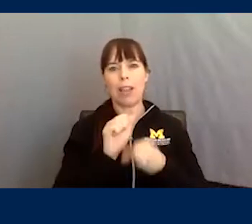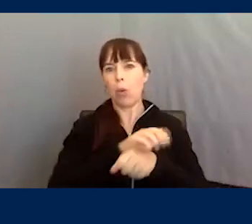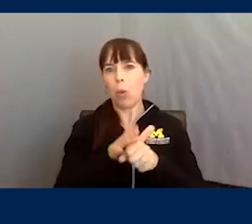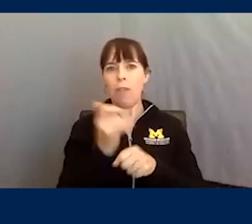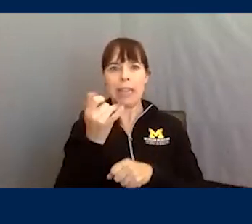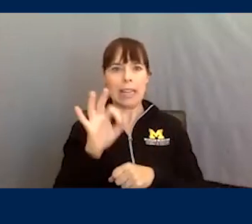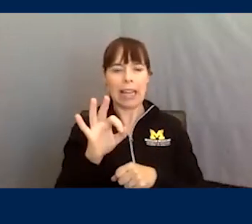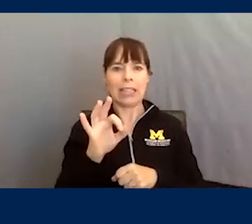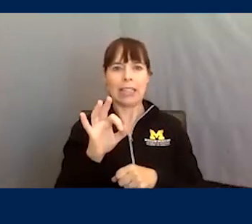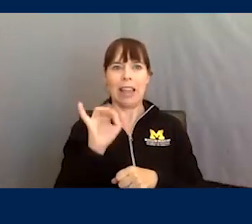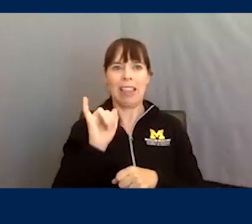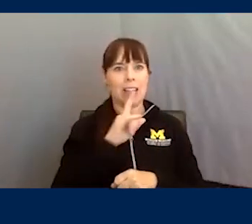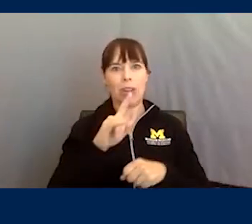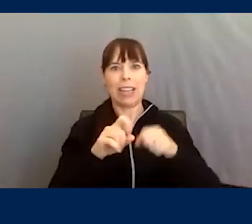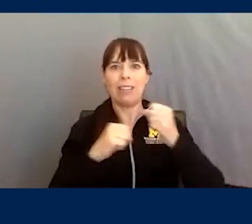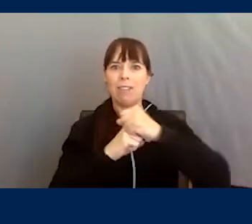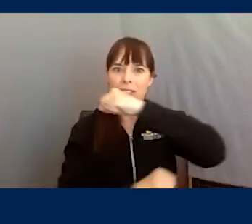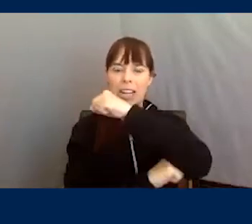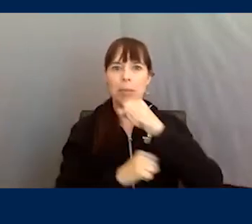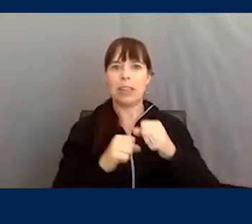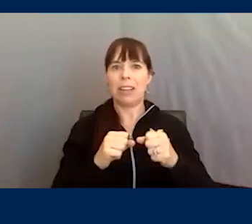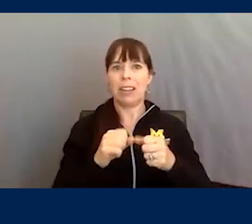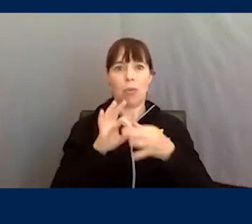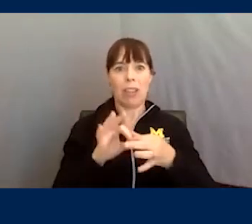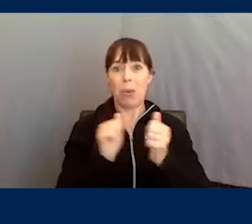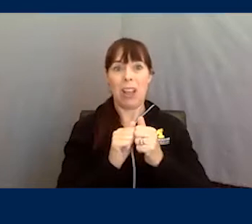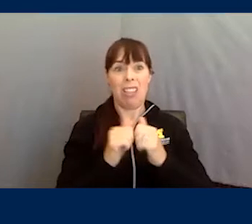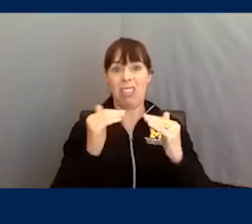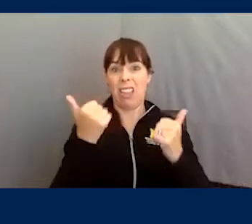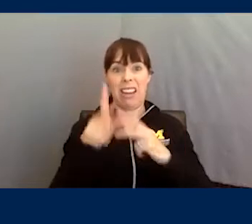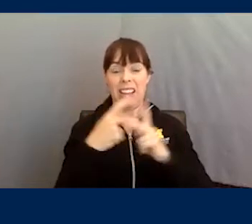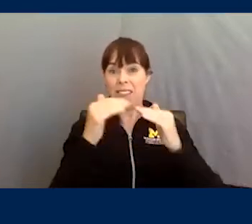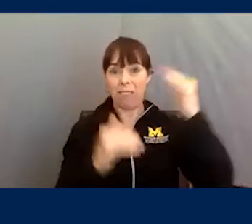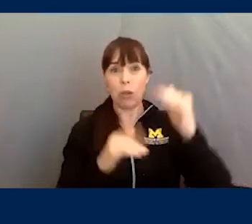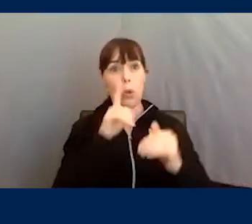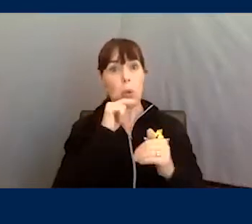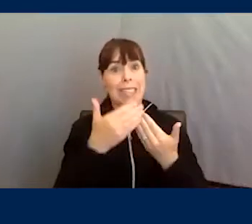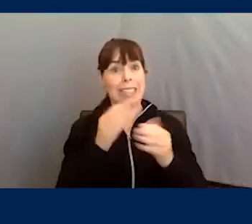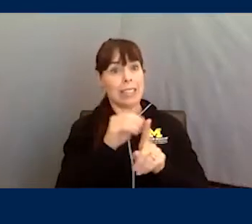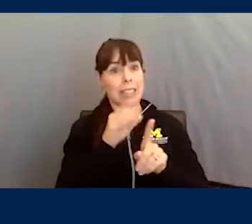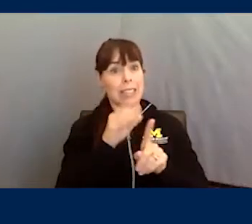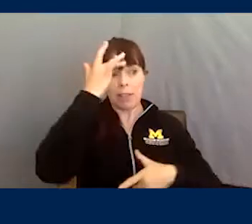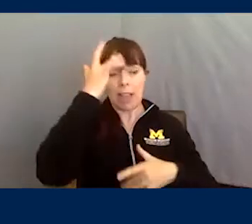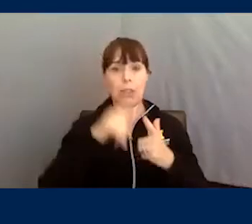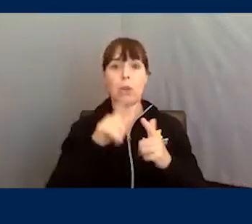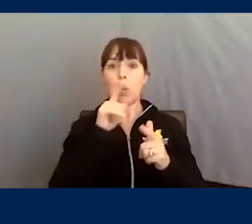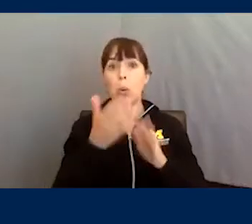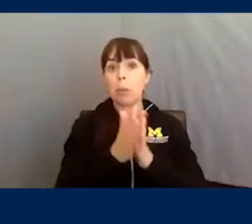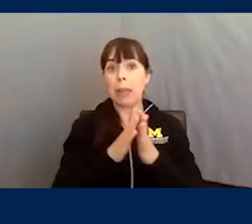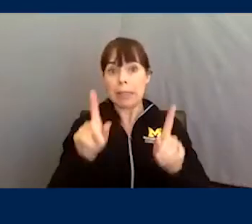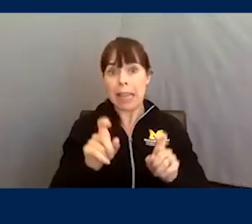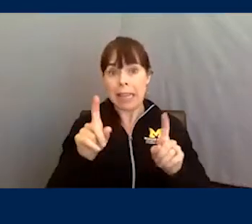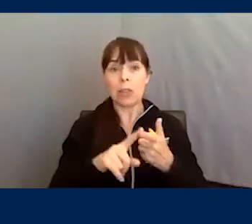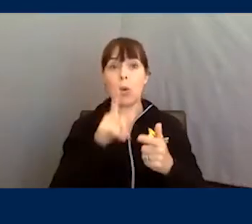COVID-19 are fundamentally related to inequities in who's exposed to the virus, who's tested, who